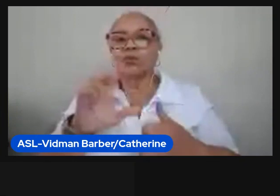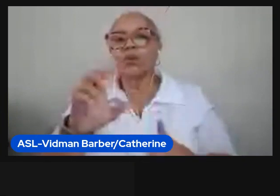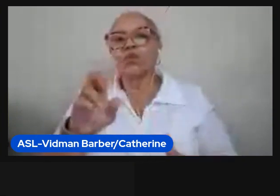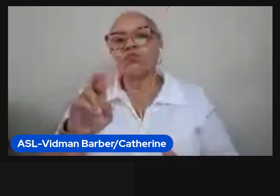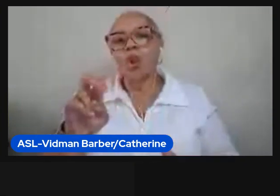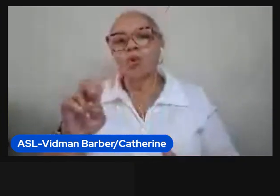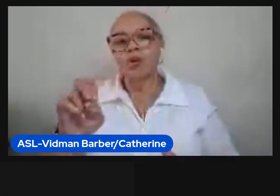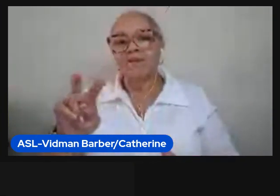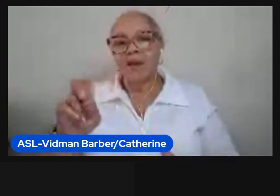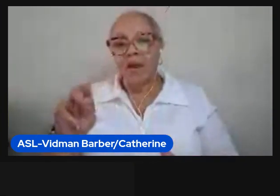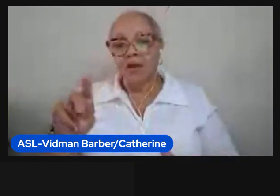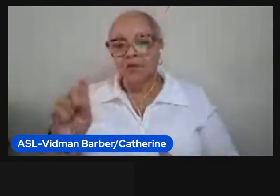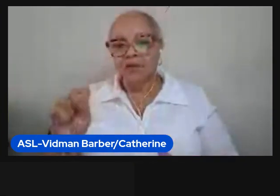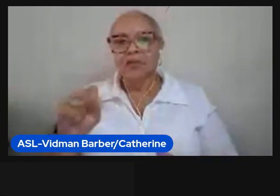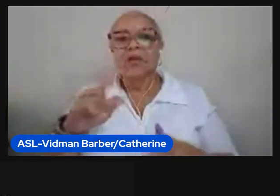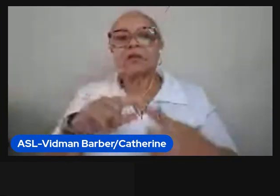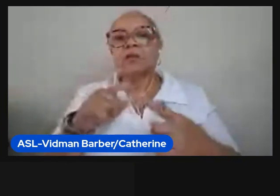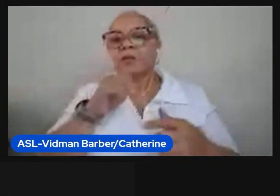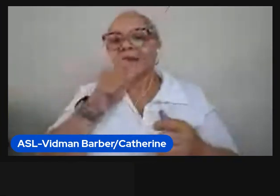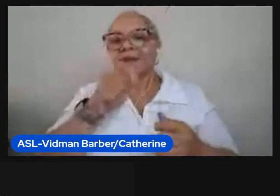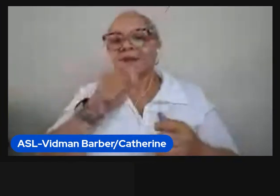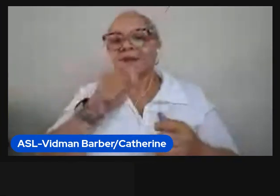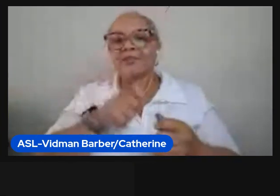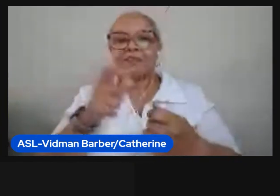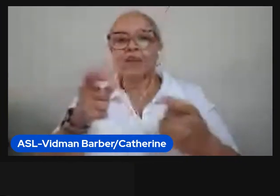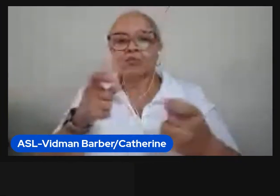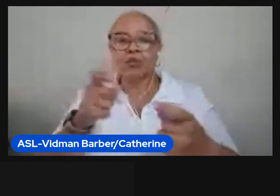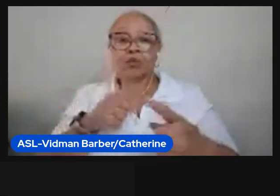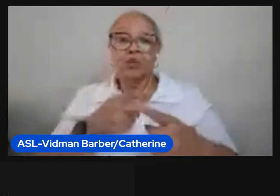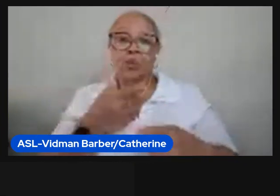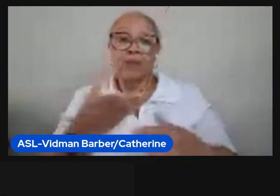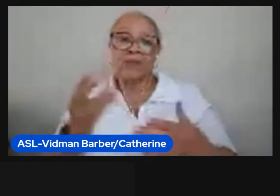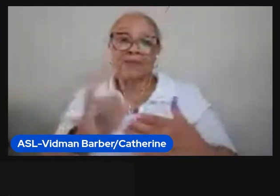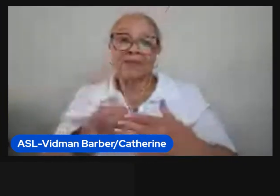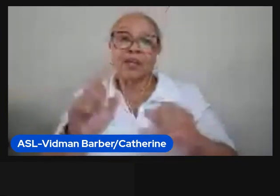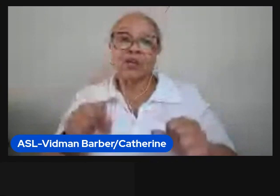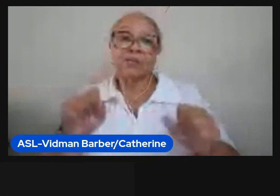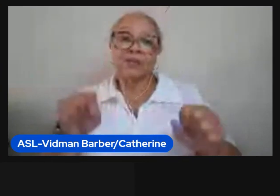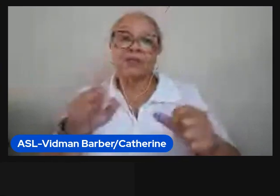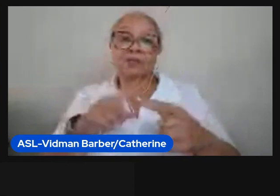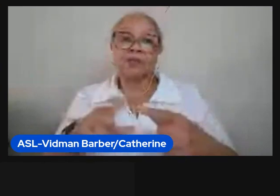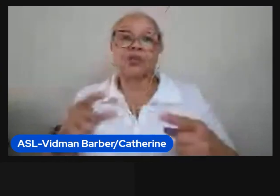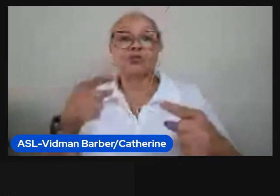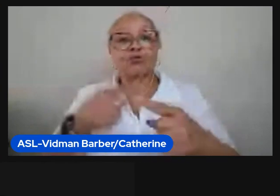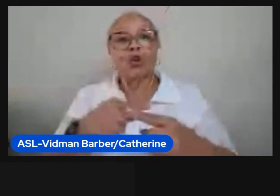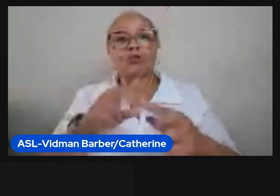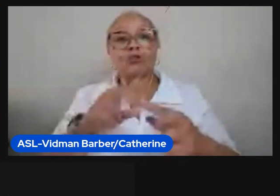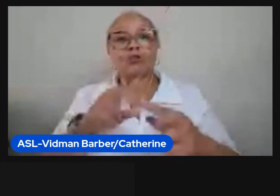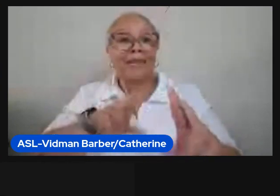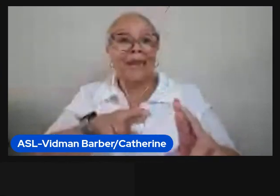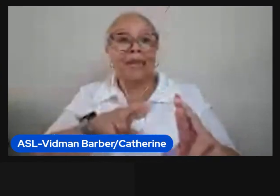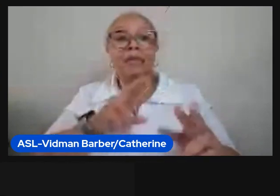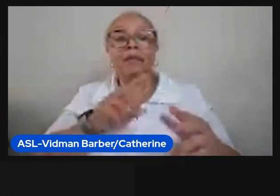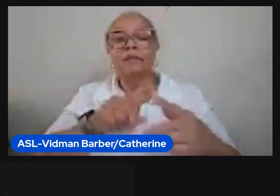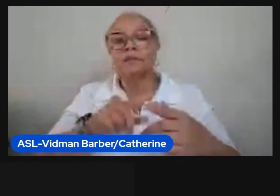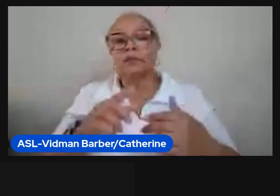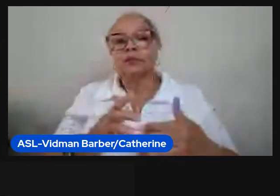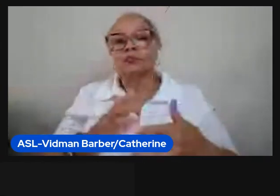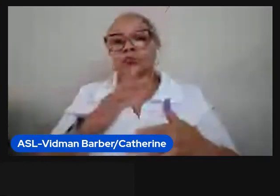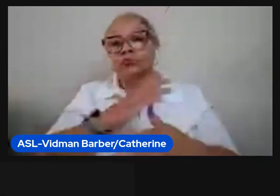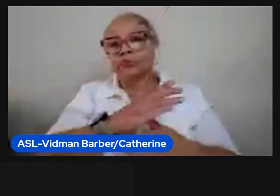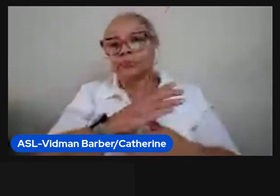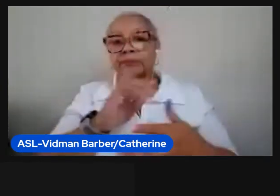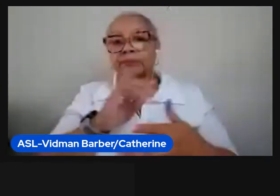So you want to have specificity controls, so things that could potentially cross-react with the primers that you have,